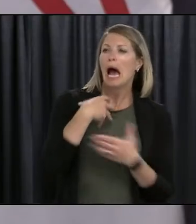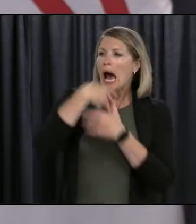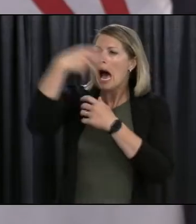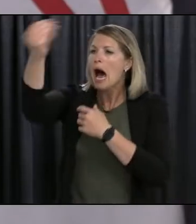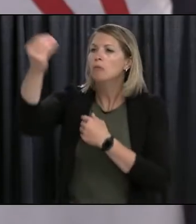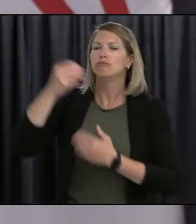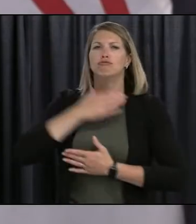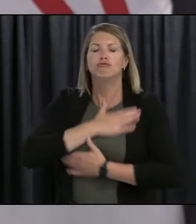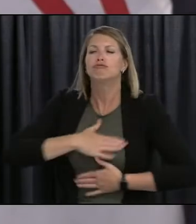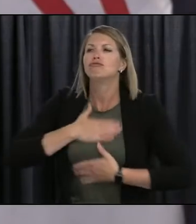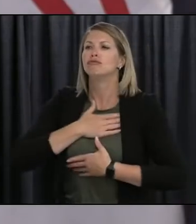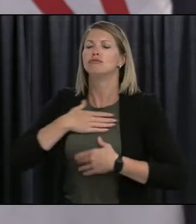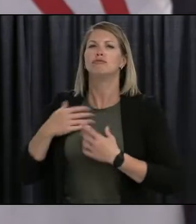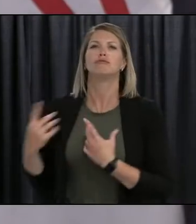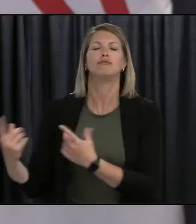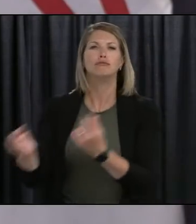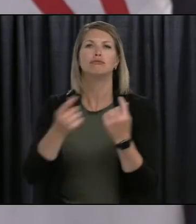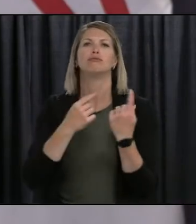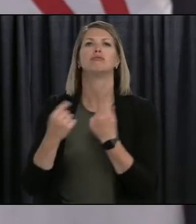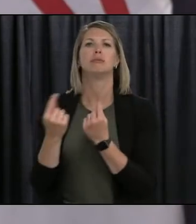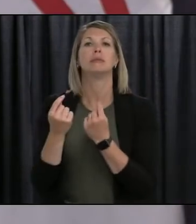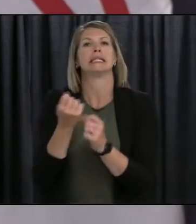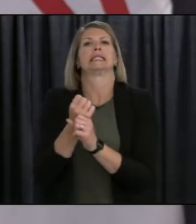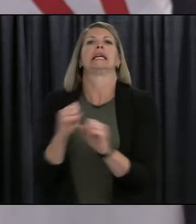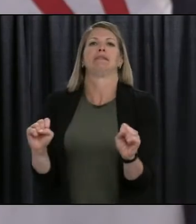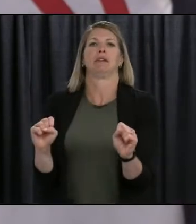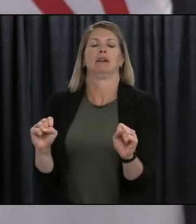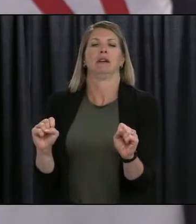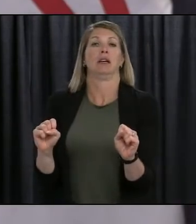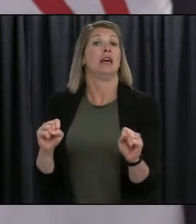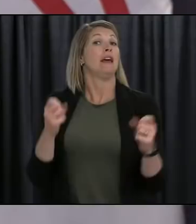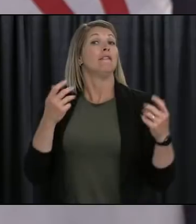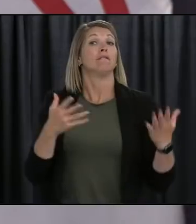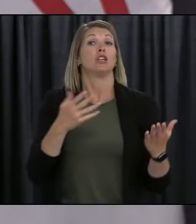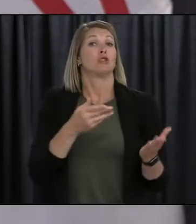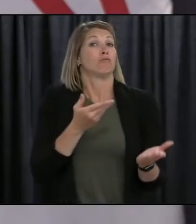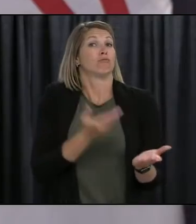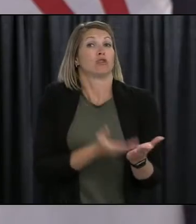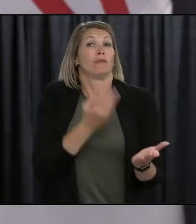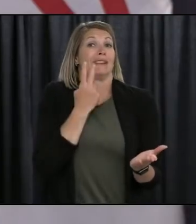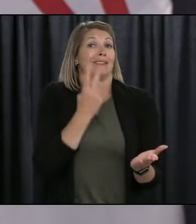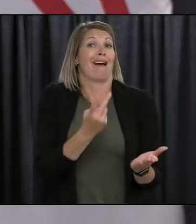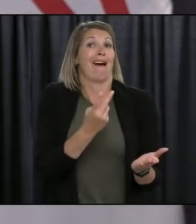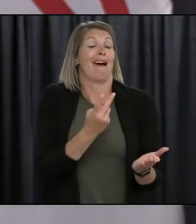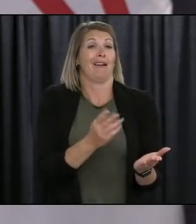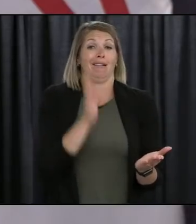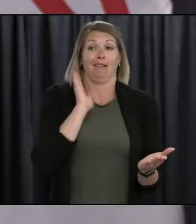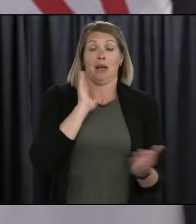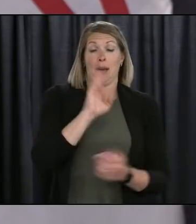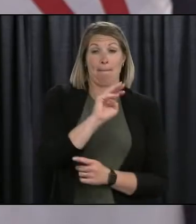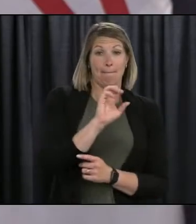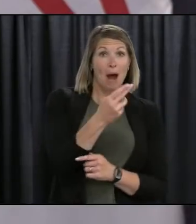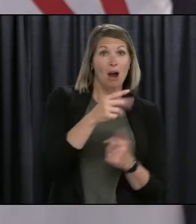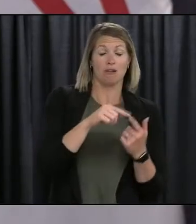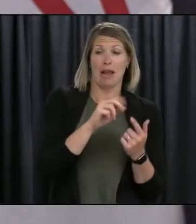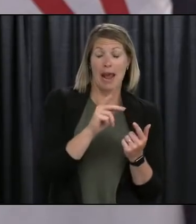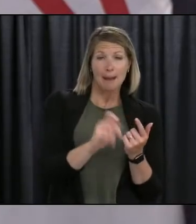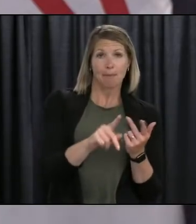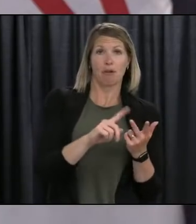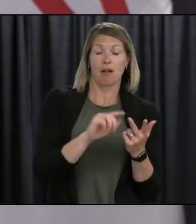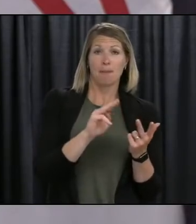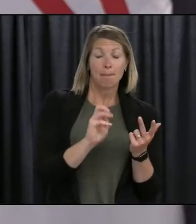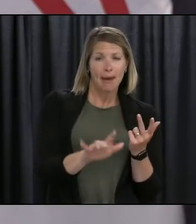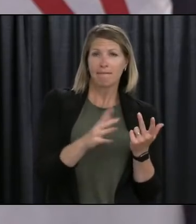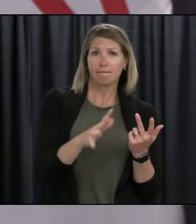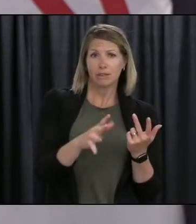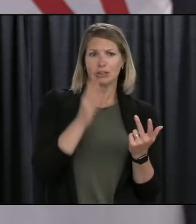can be successful by working together. We've already proven that. Following the guidelines, well, it's not a sign of weakness. In fact, it's a sign of